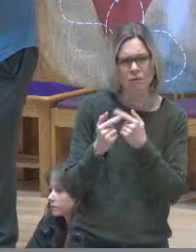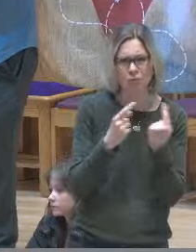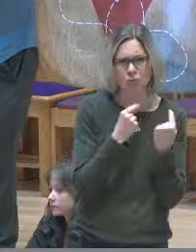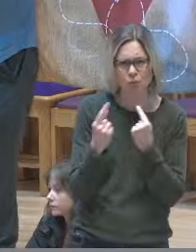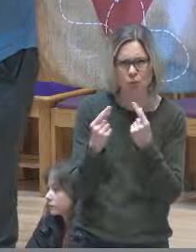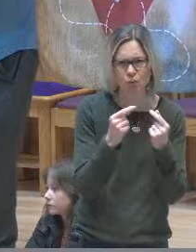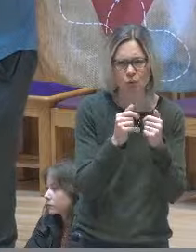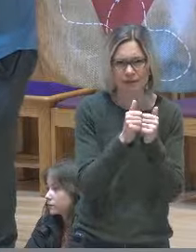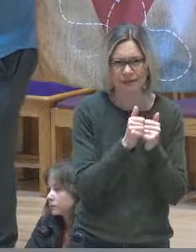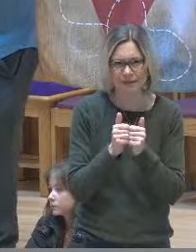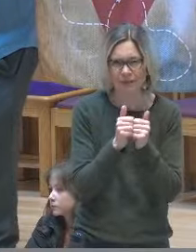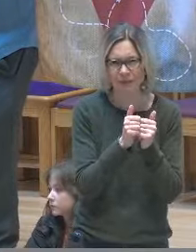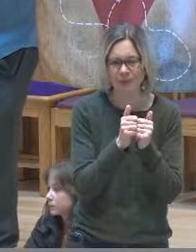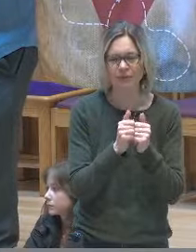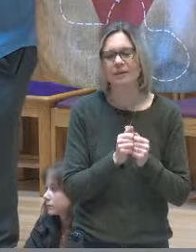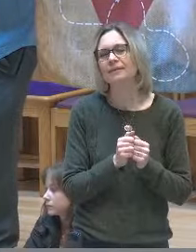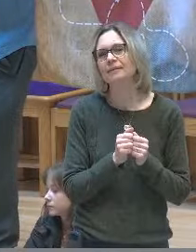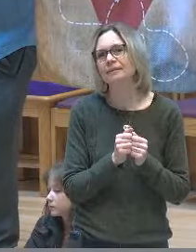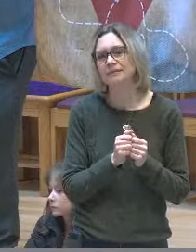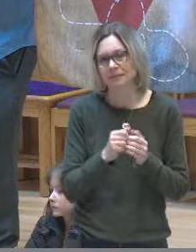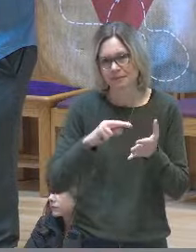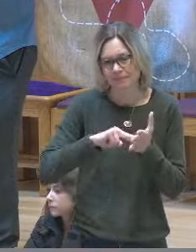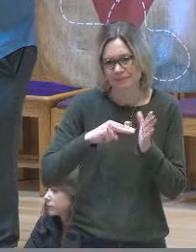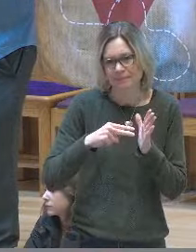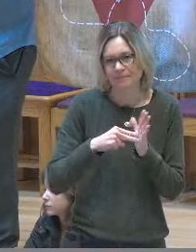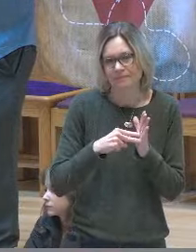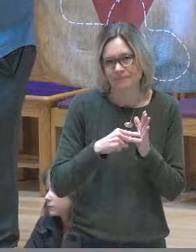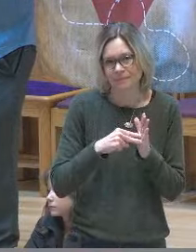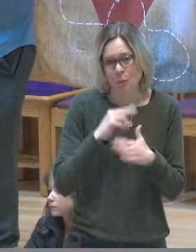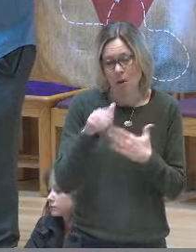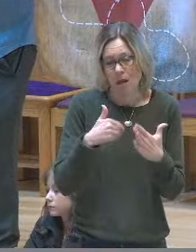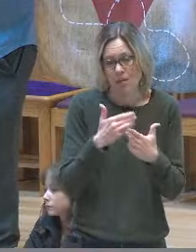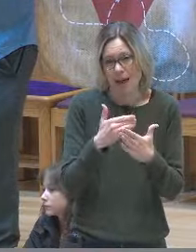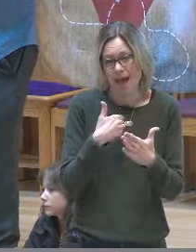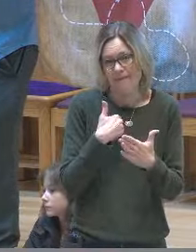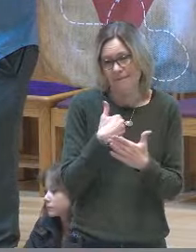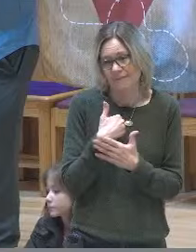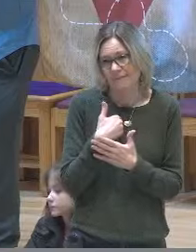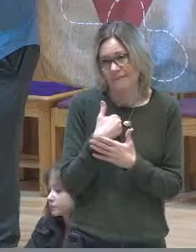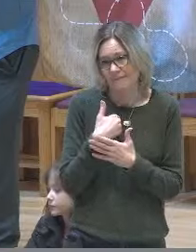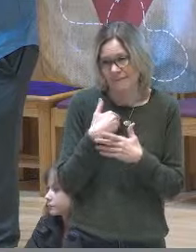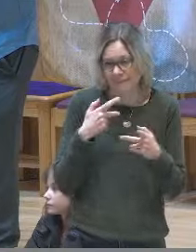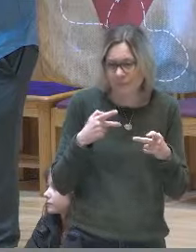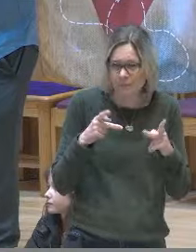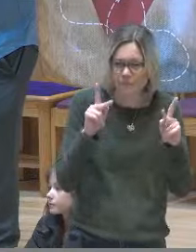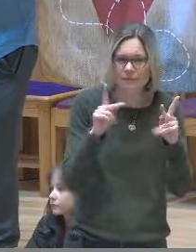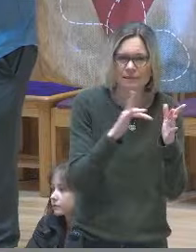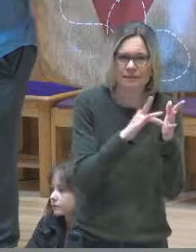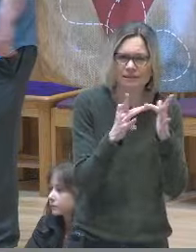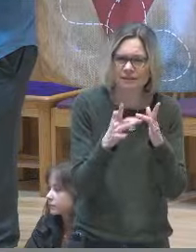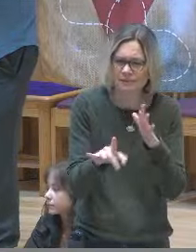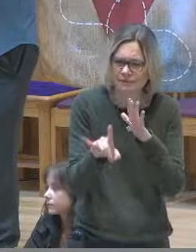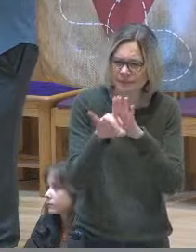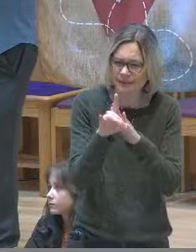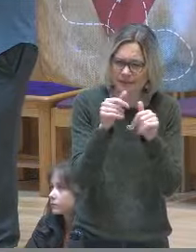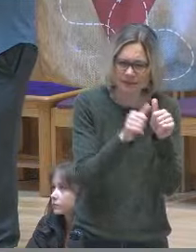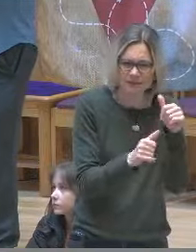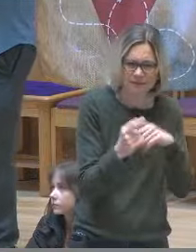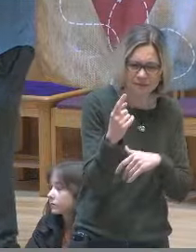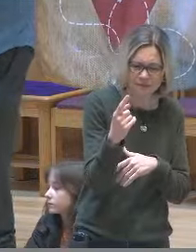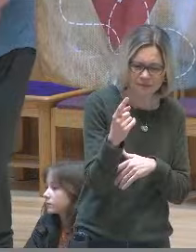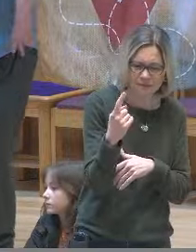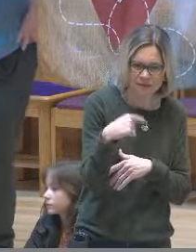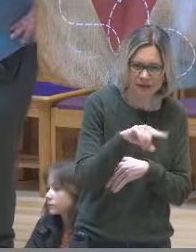together. And the best part about it is that we all get the opportunity. Jesus chooses every single one of us and gives